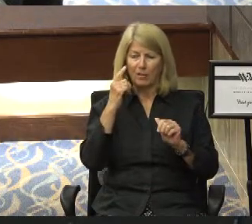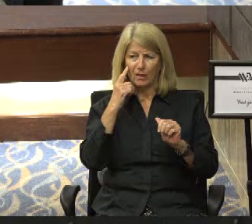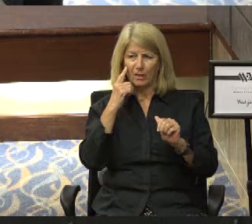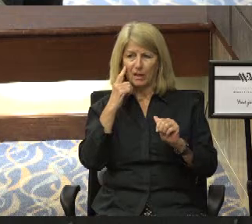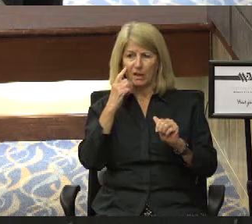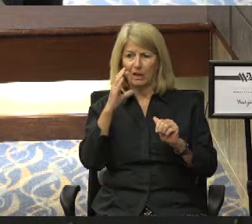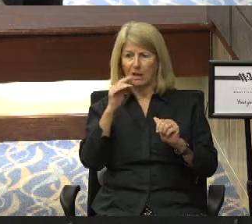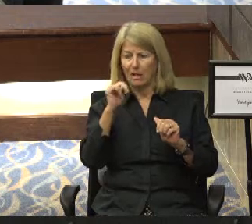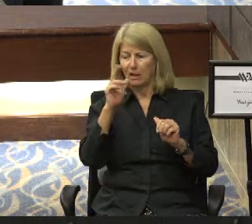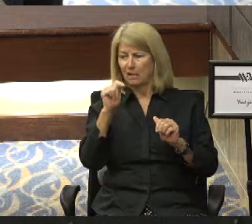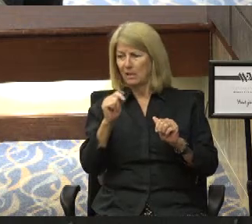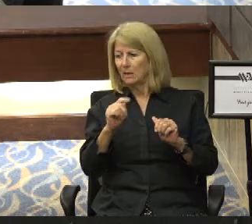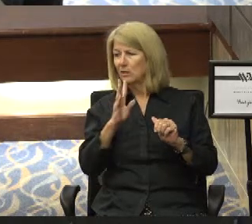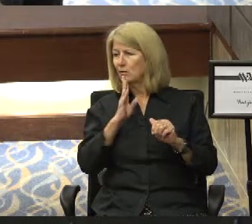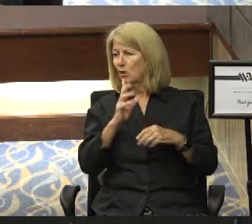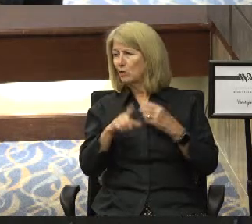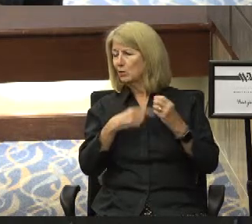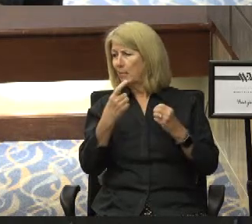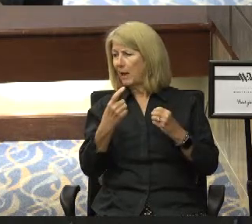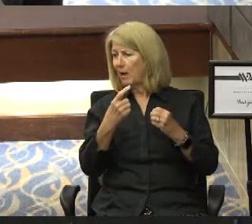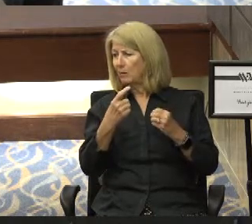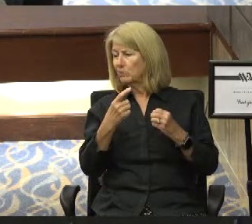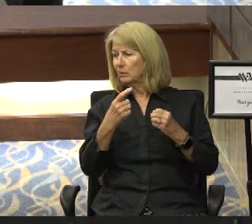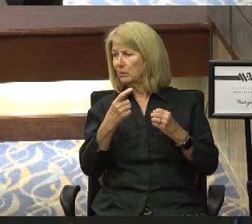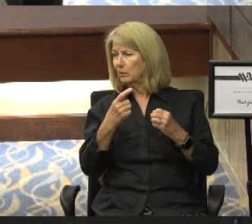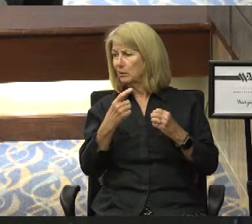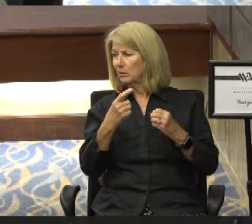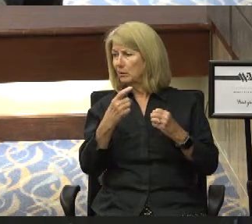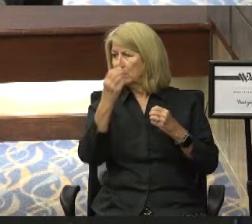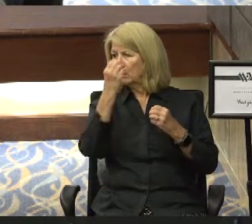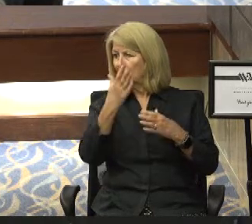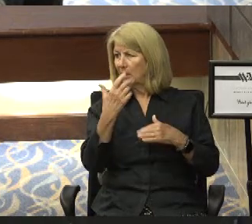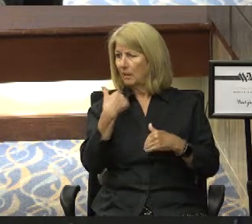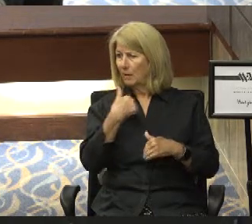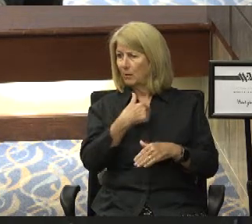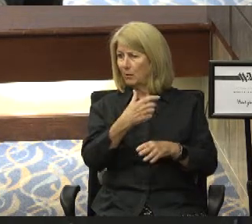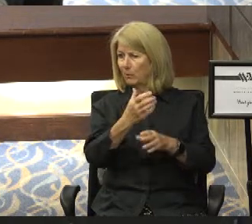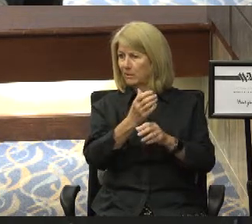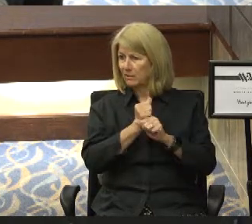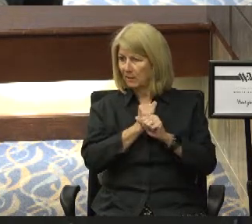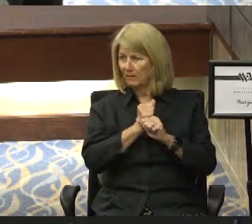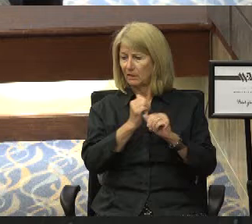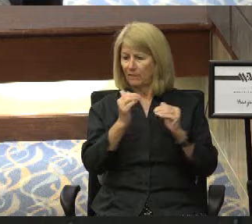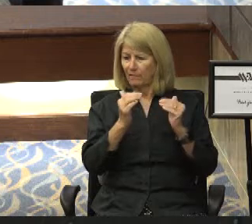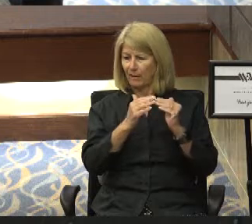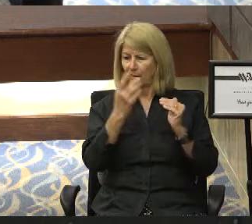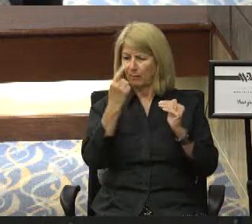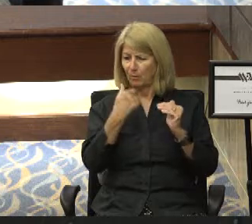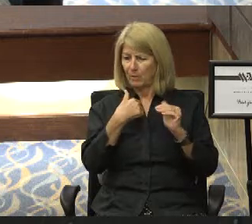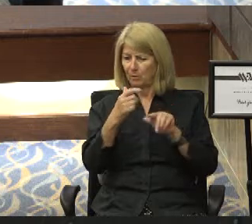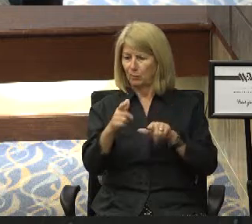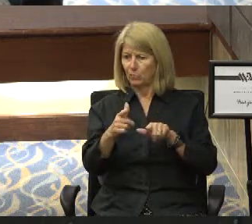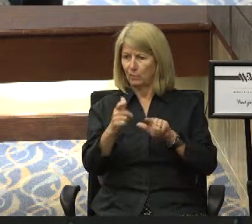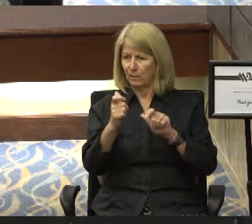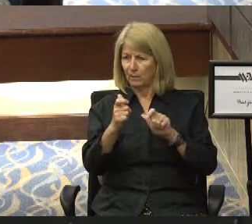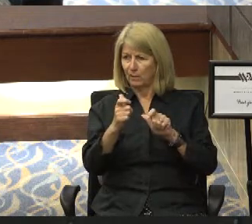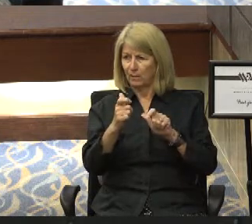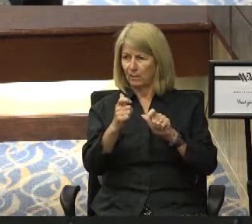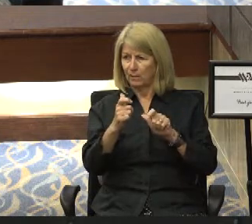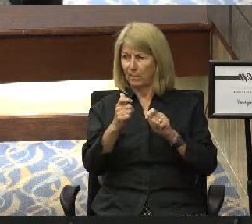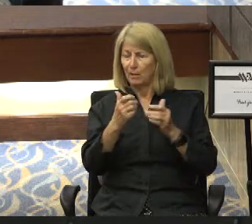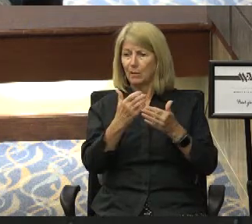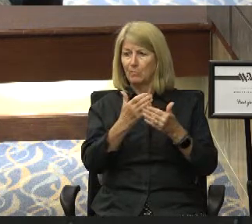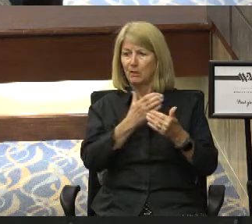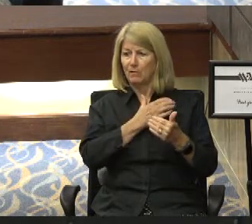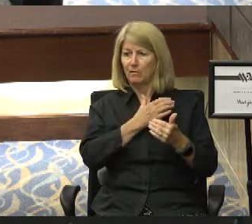about public input that we've received, and I think it would be fair for me to quickly report, there was a joint